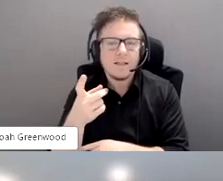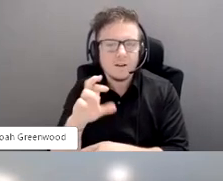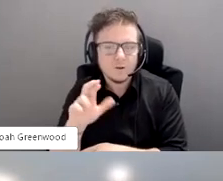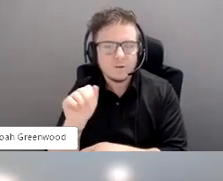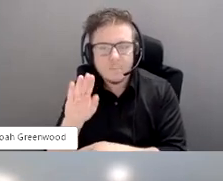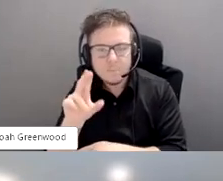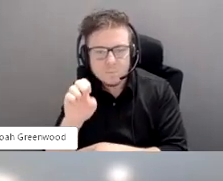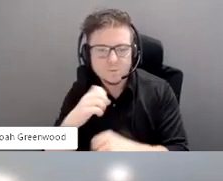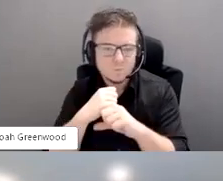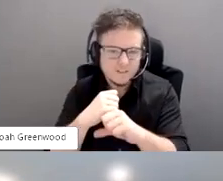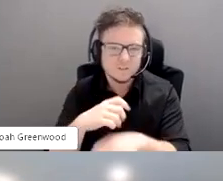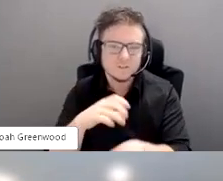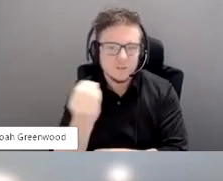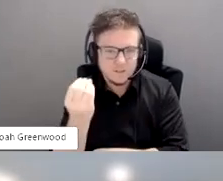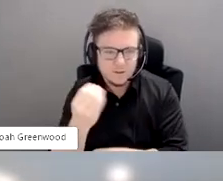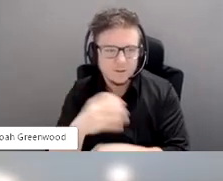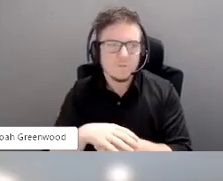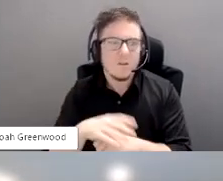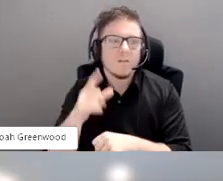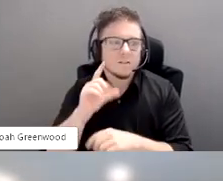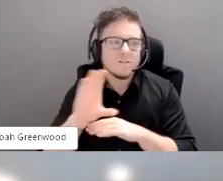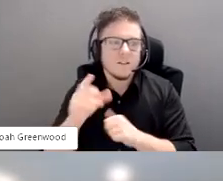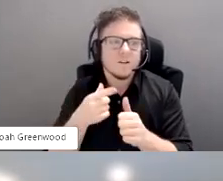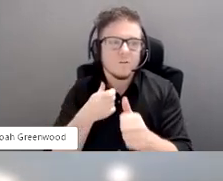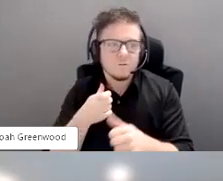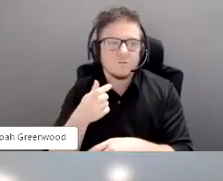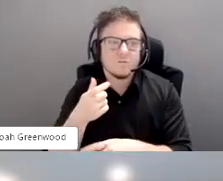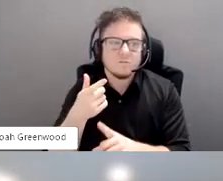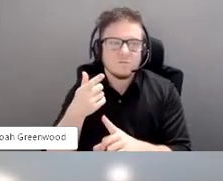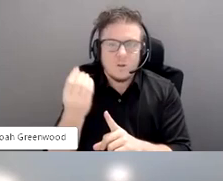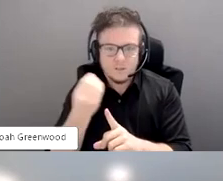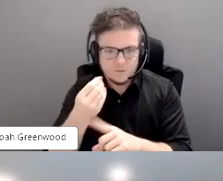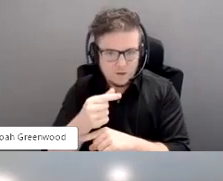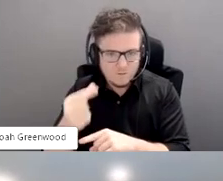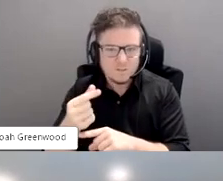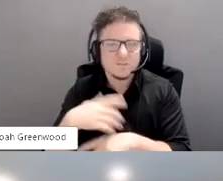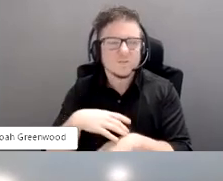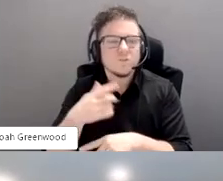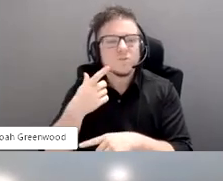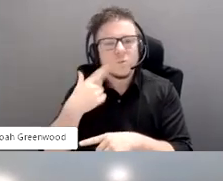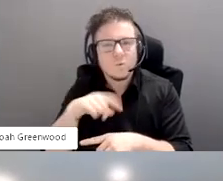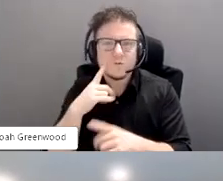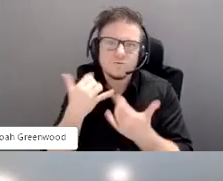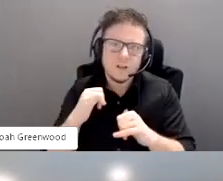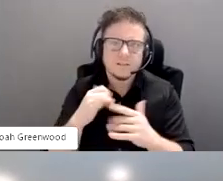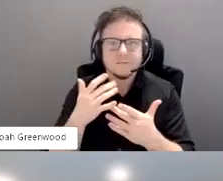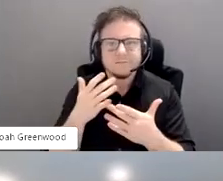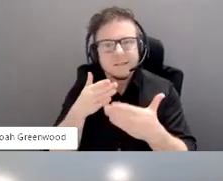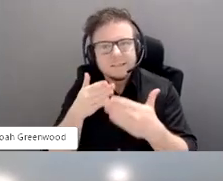and Accessibility. We've been implementing Ontario's strategy to combat elder abuse under this ministry